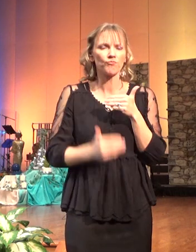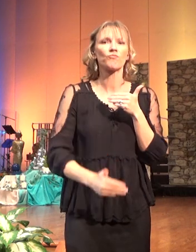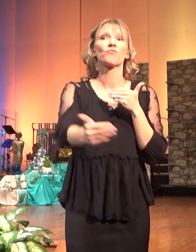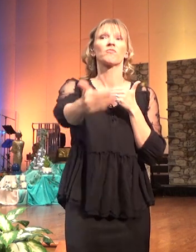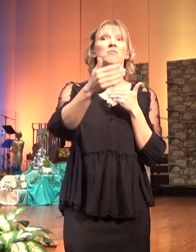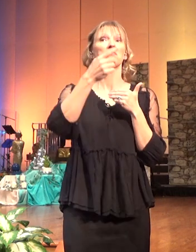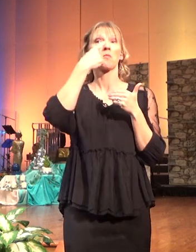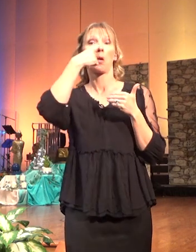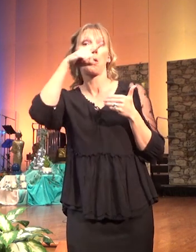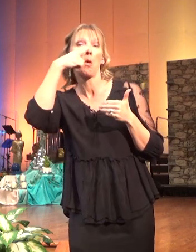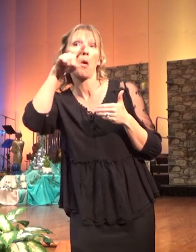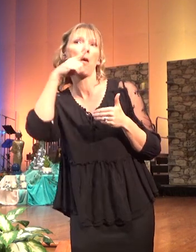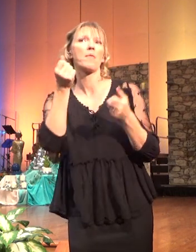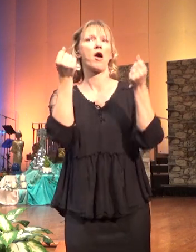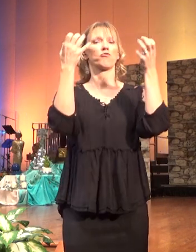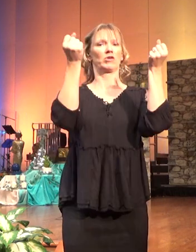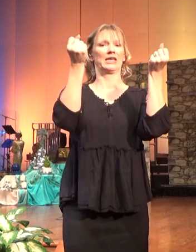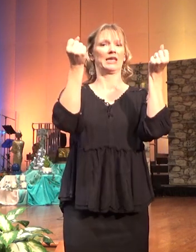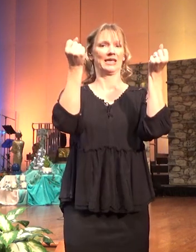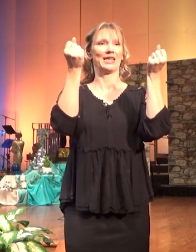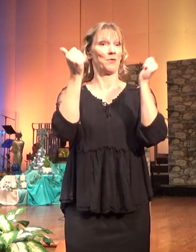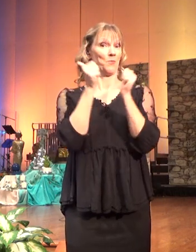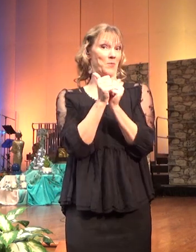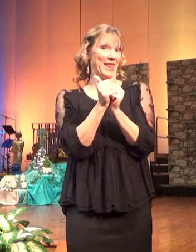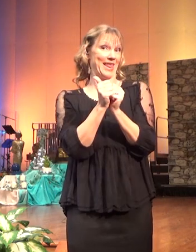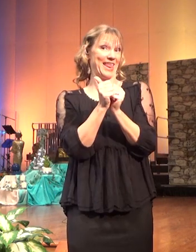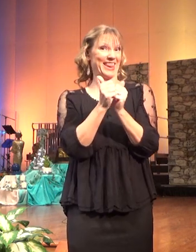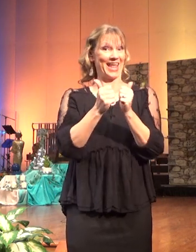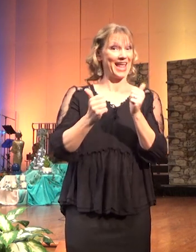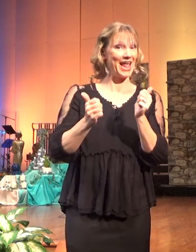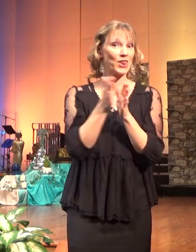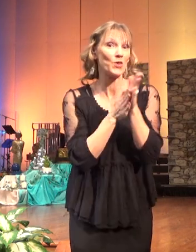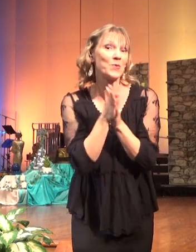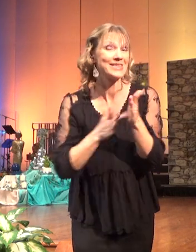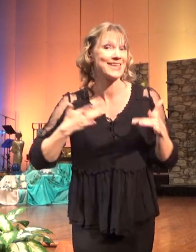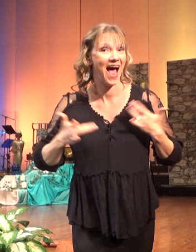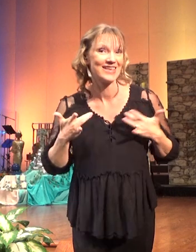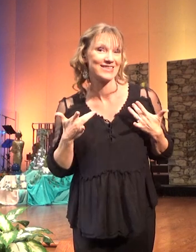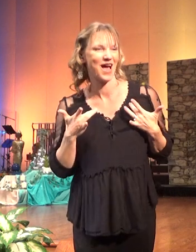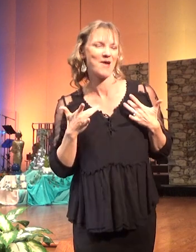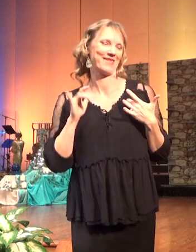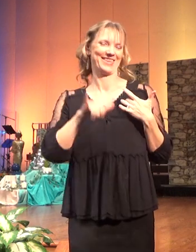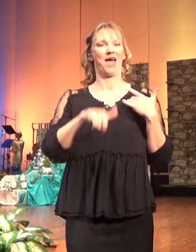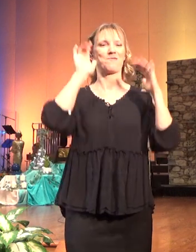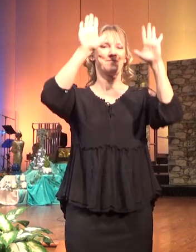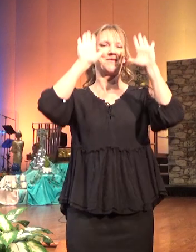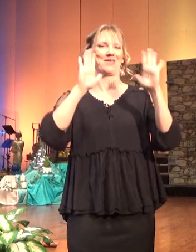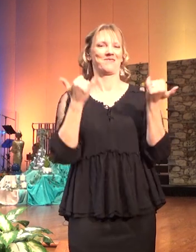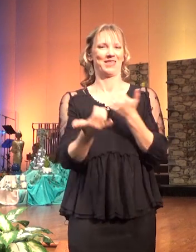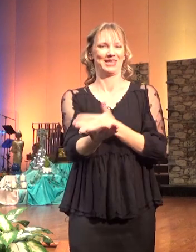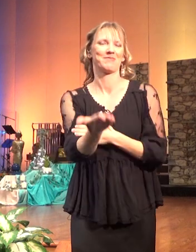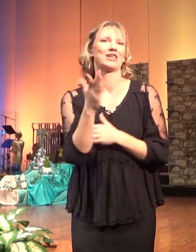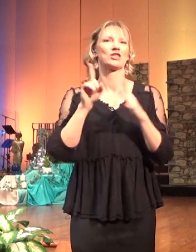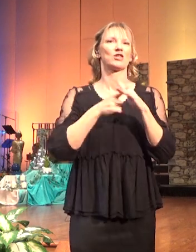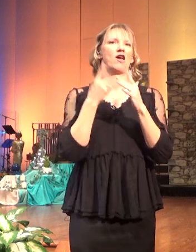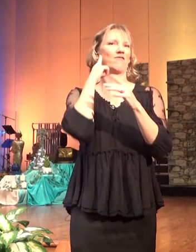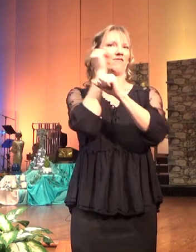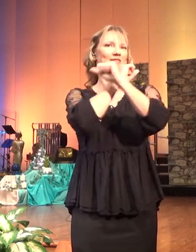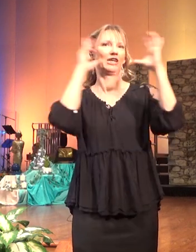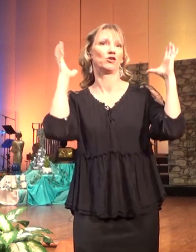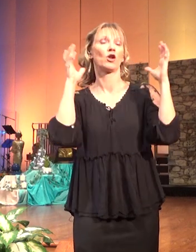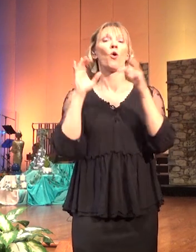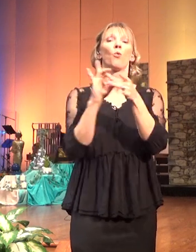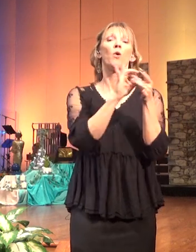in reading it aloud with enthusiasm, that would be wonderful this morning. Let's start with our vision.